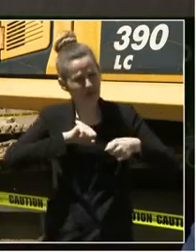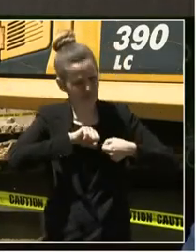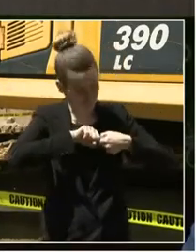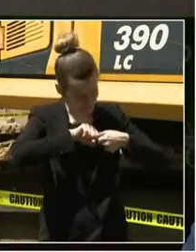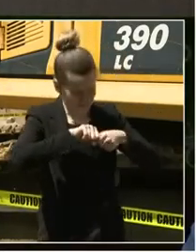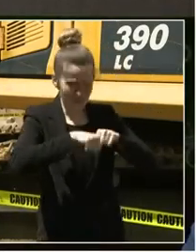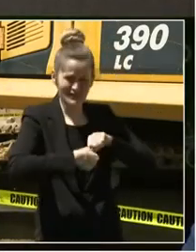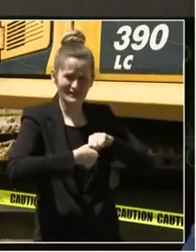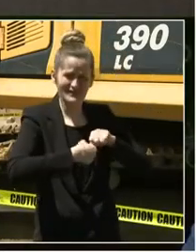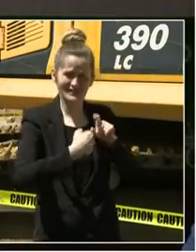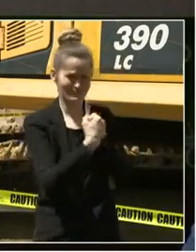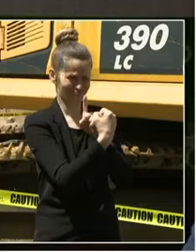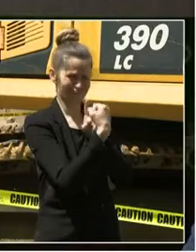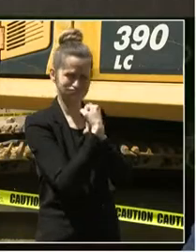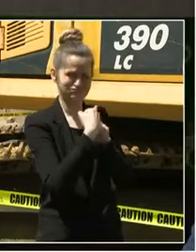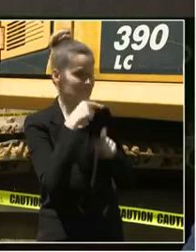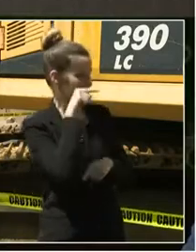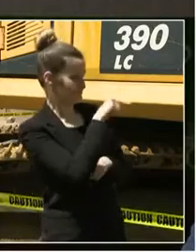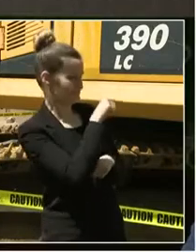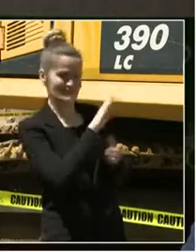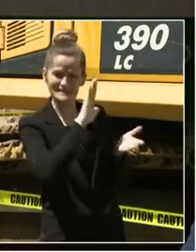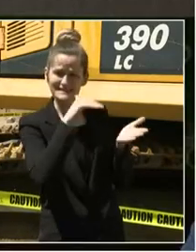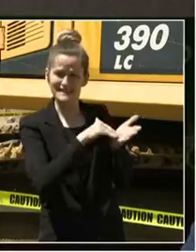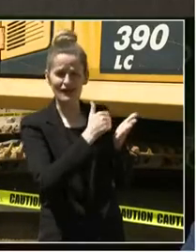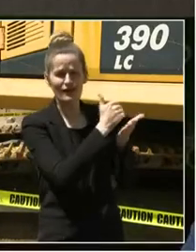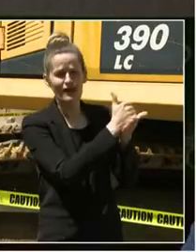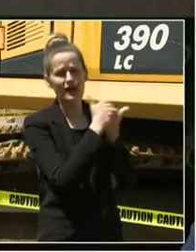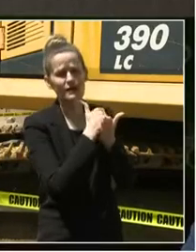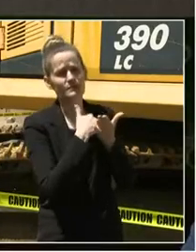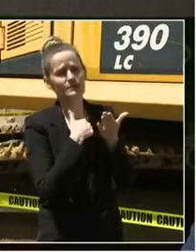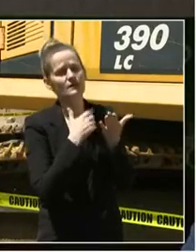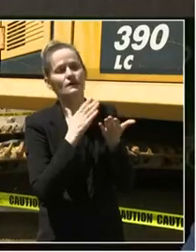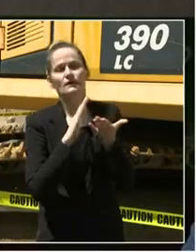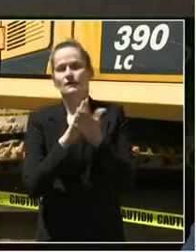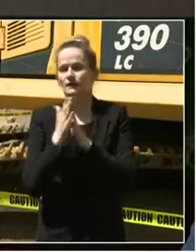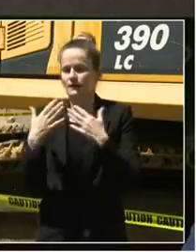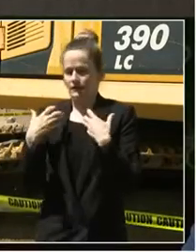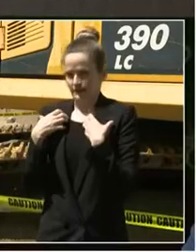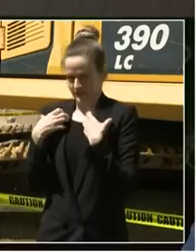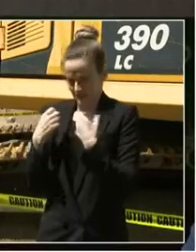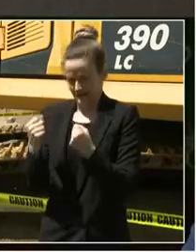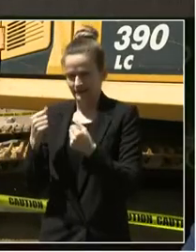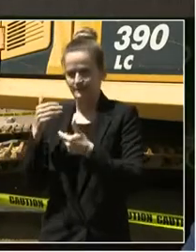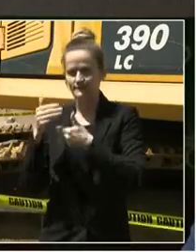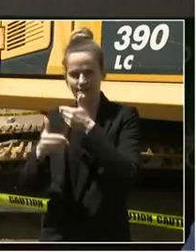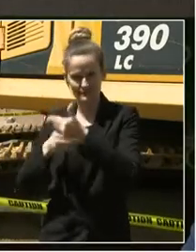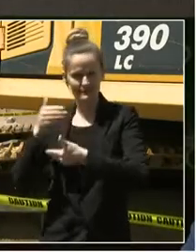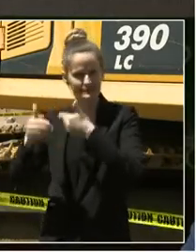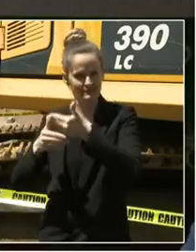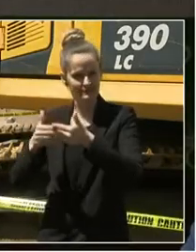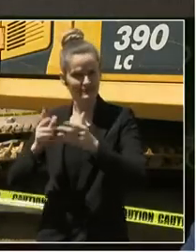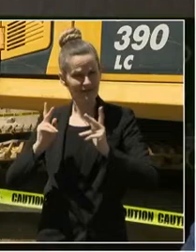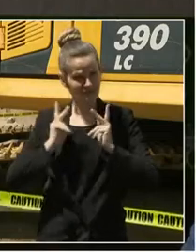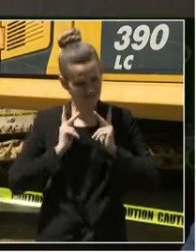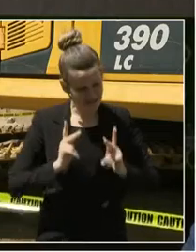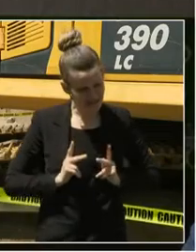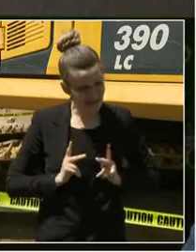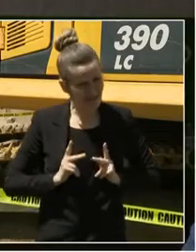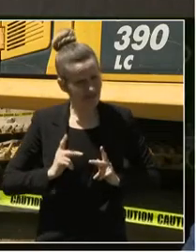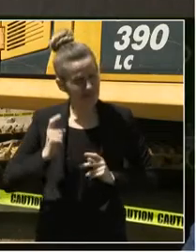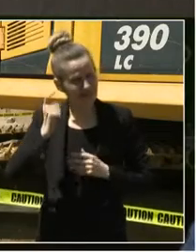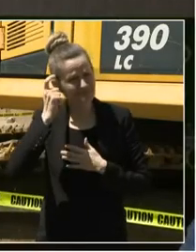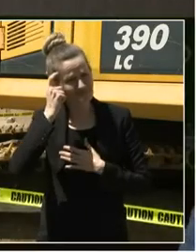Therapeutic Center has been a healing force, physically, mentally, and